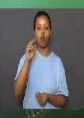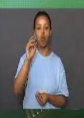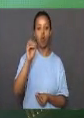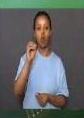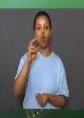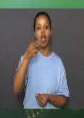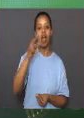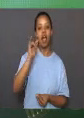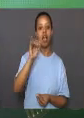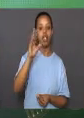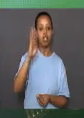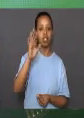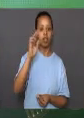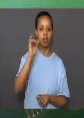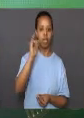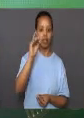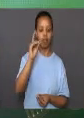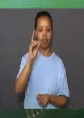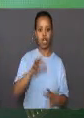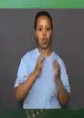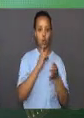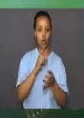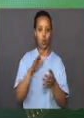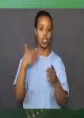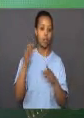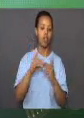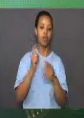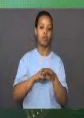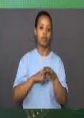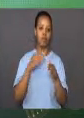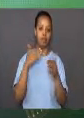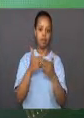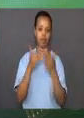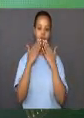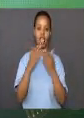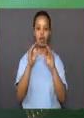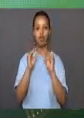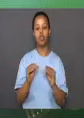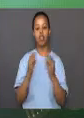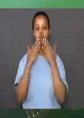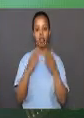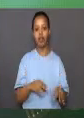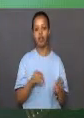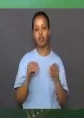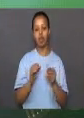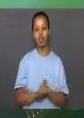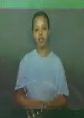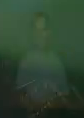monohybrid crosses. Until next lesson, thank you, teacher. Thank you, students.